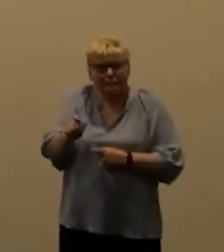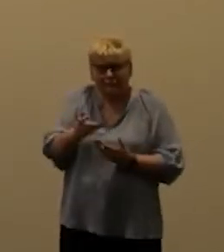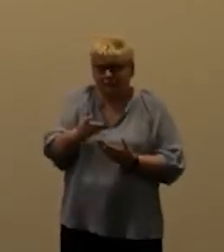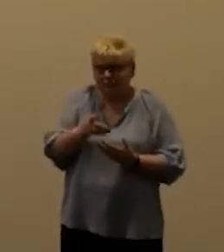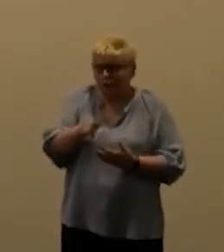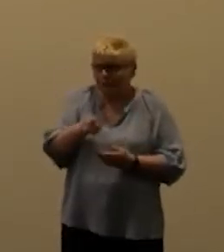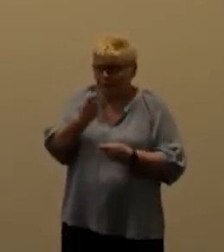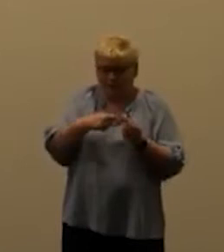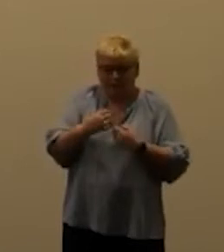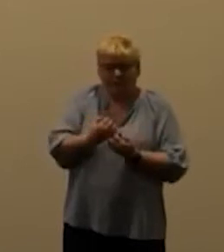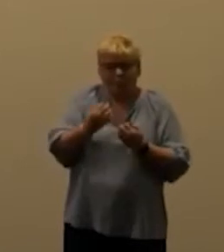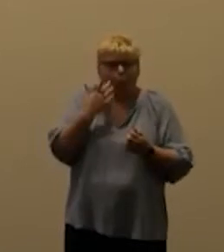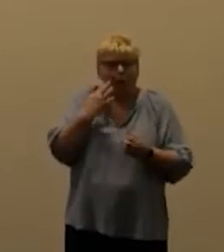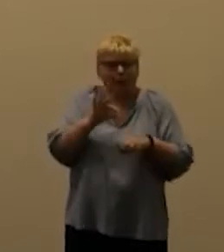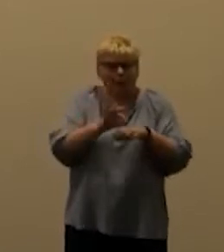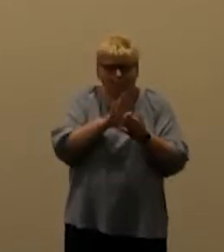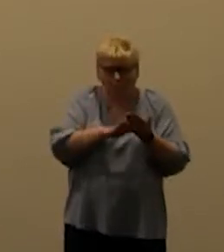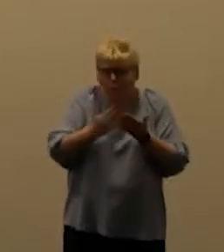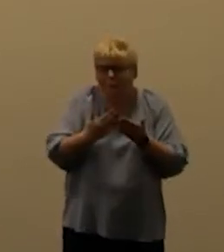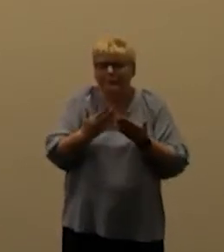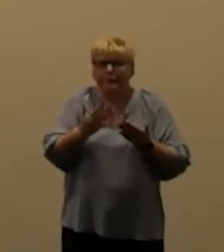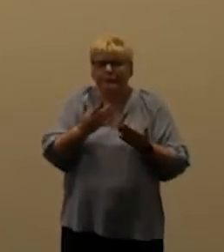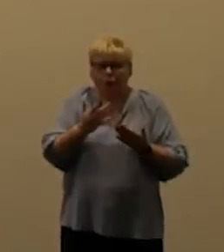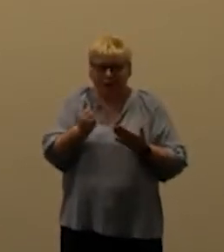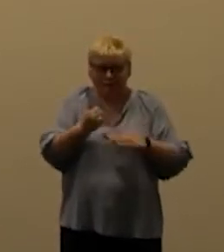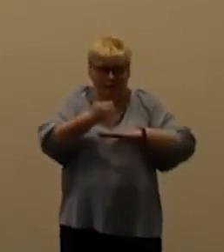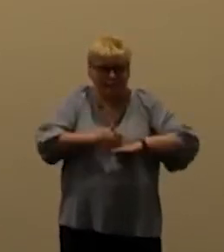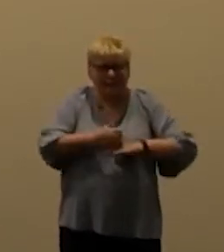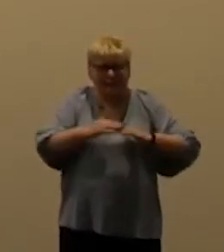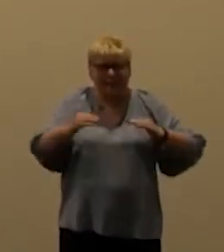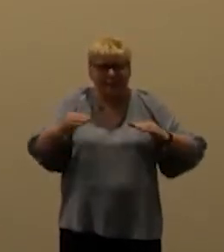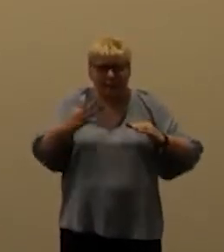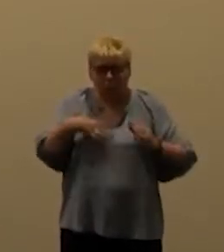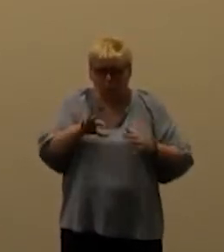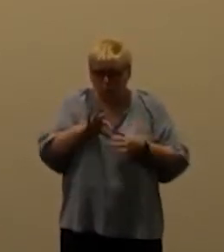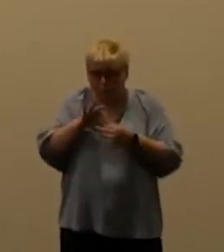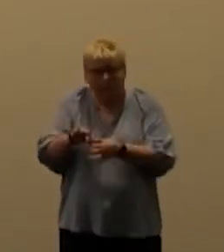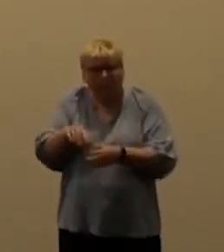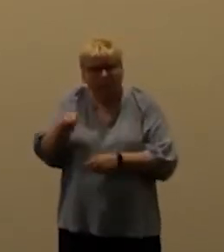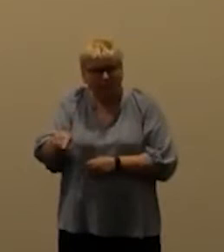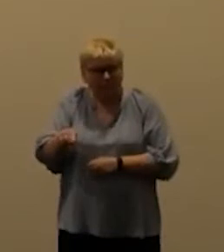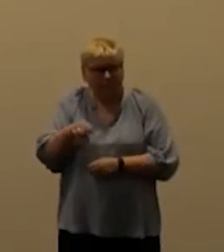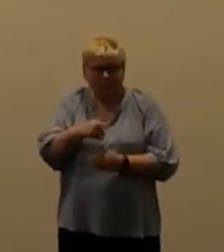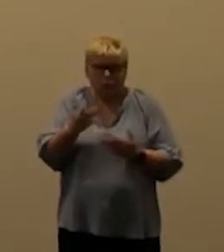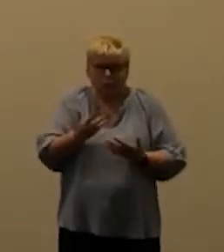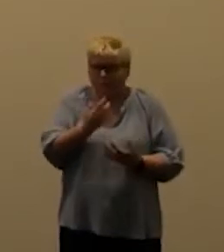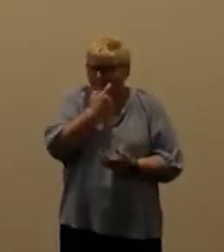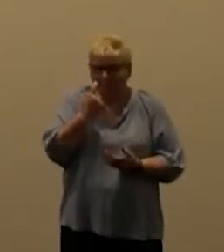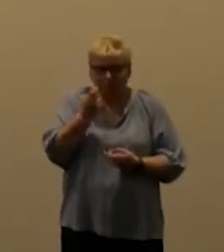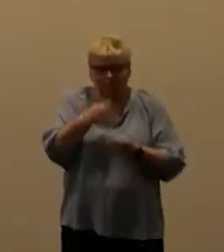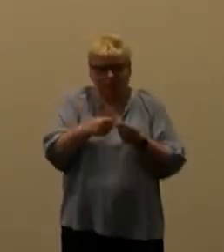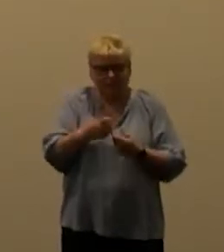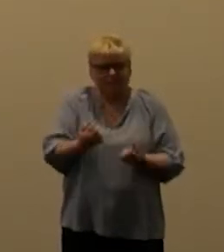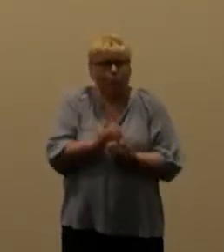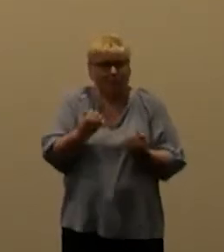really powerful when you start blueprinting tenants, or you have kind of a standard baseline that you want to apply to your tenancies. That's where I think this becomes really powerful in